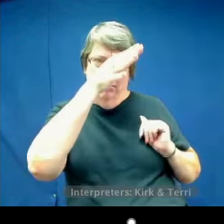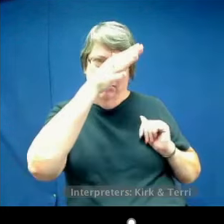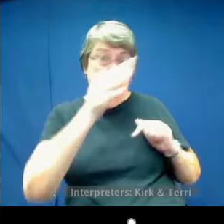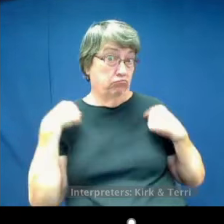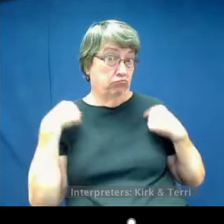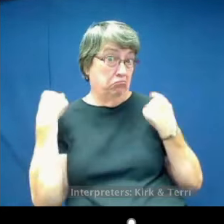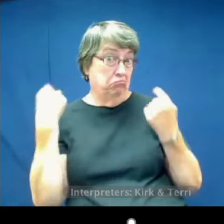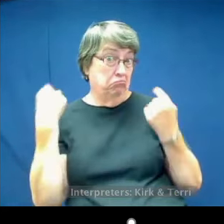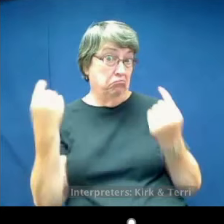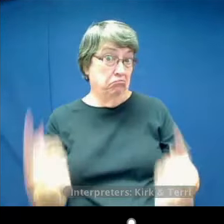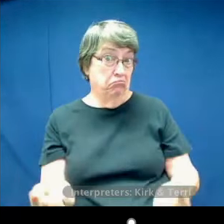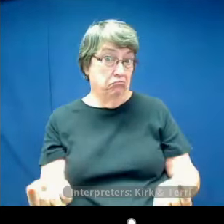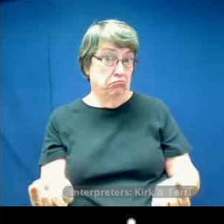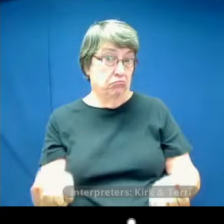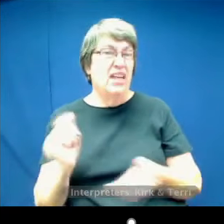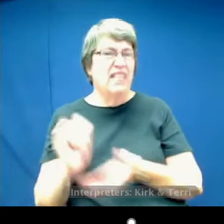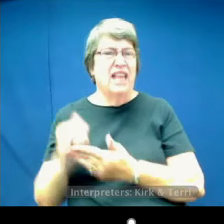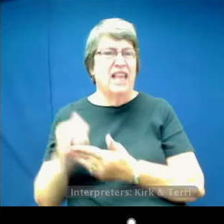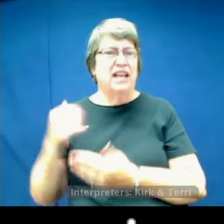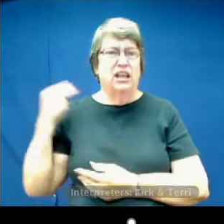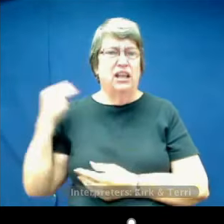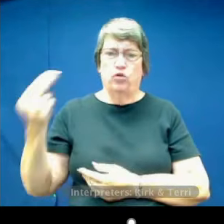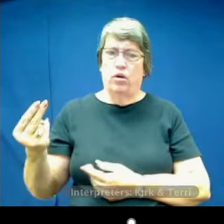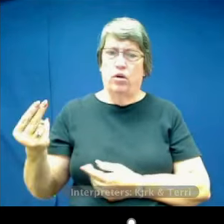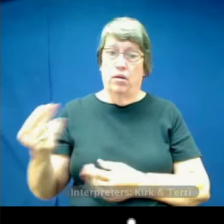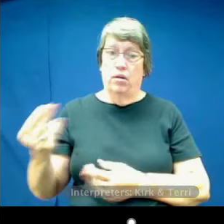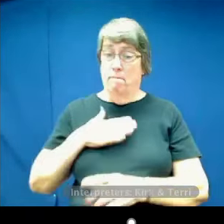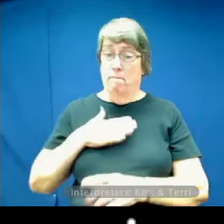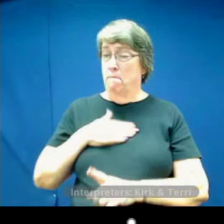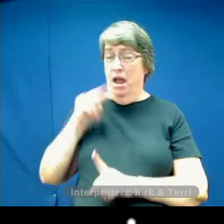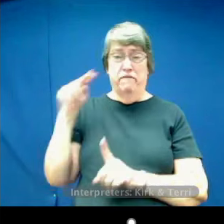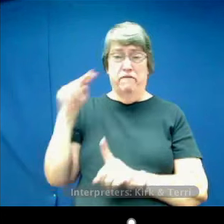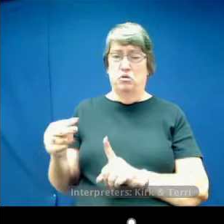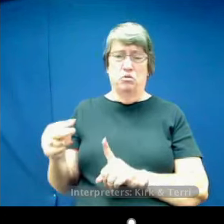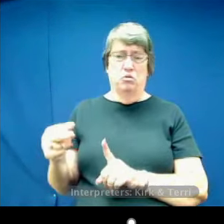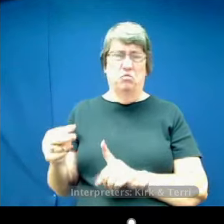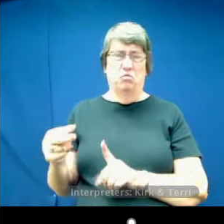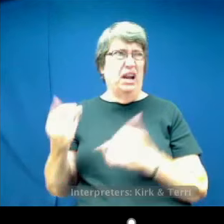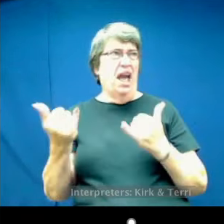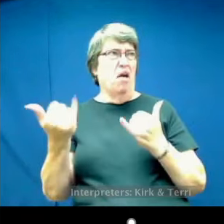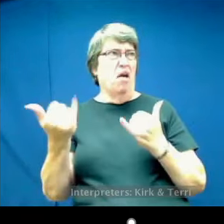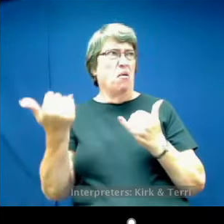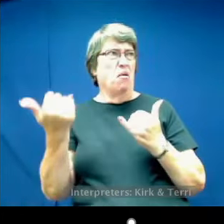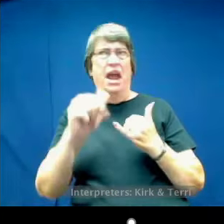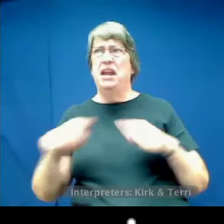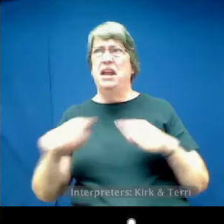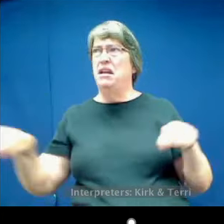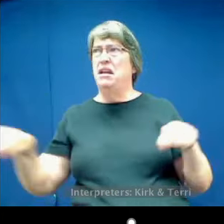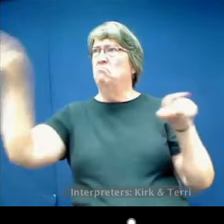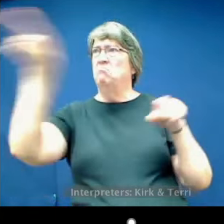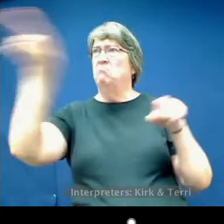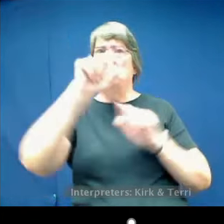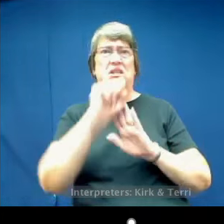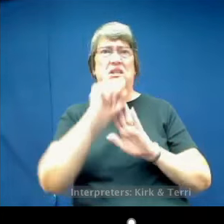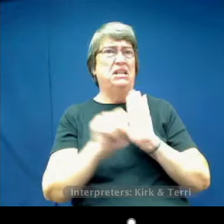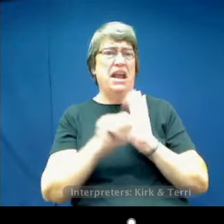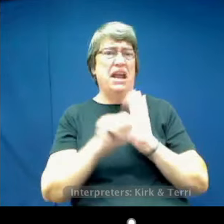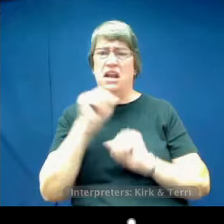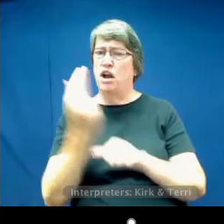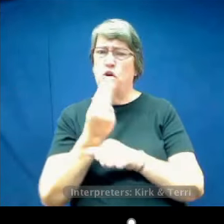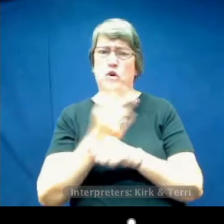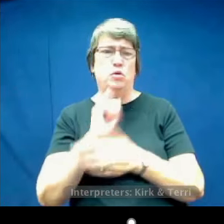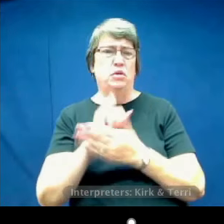That's historical in my view. I don't think any place in the country uses that presumption anymore. It would probably